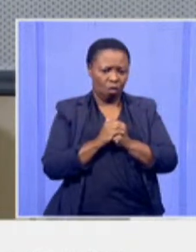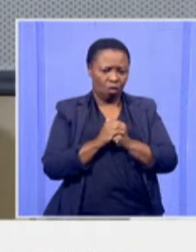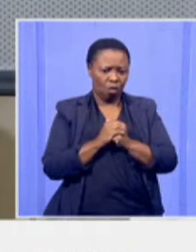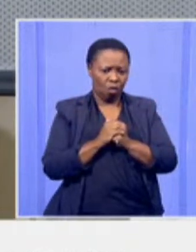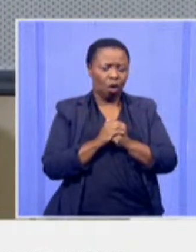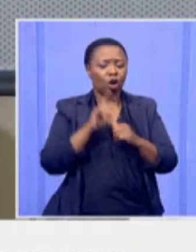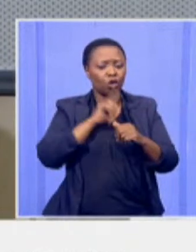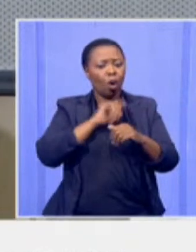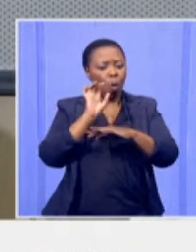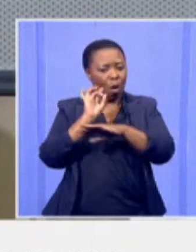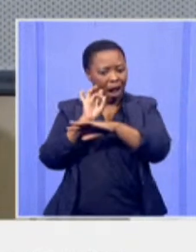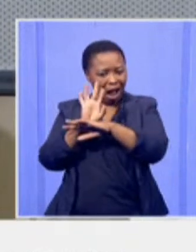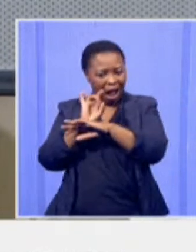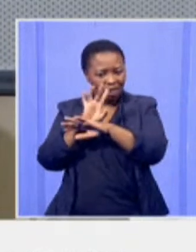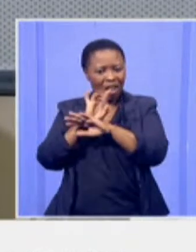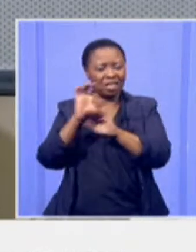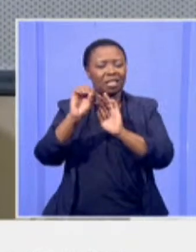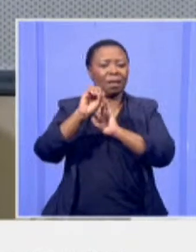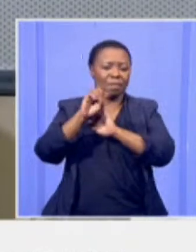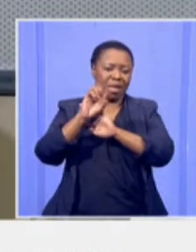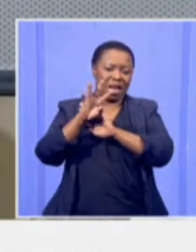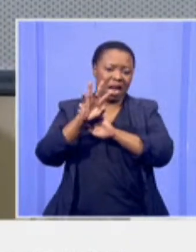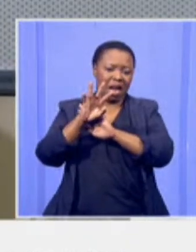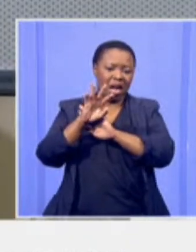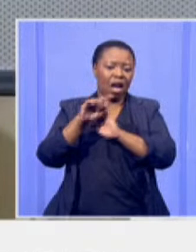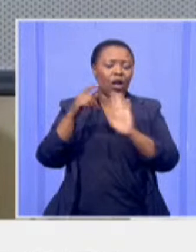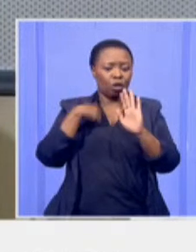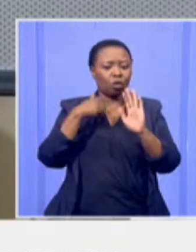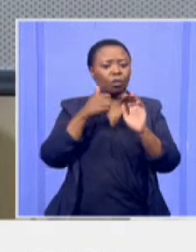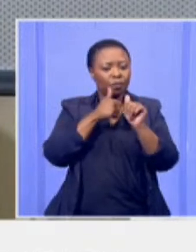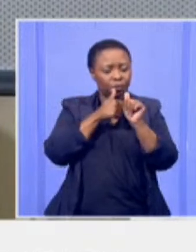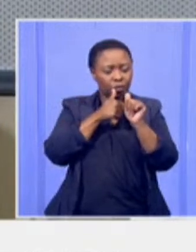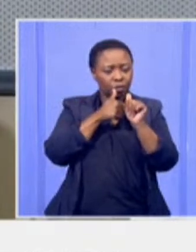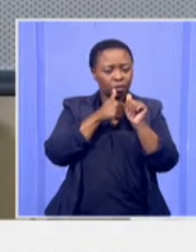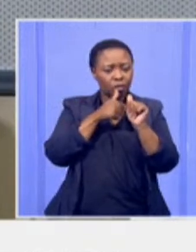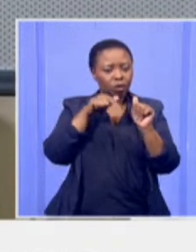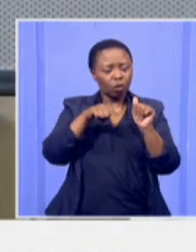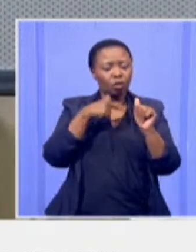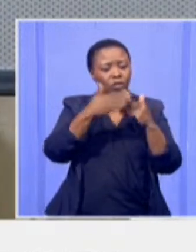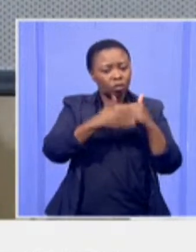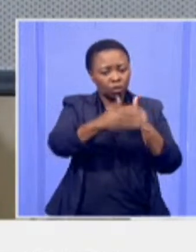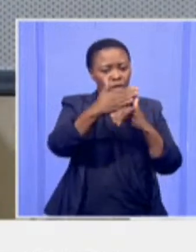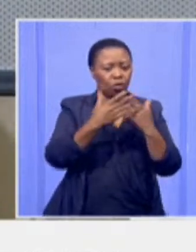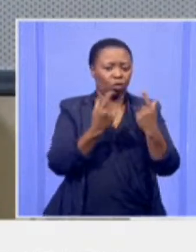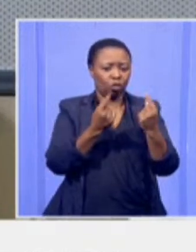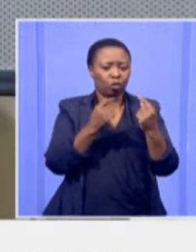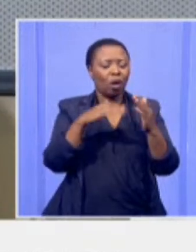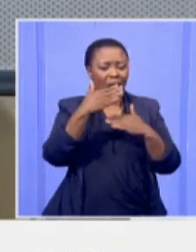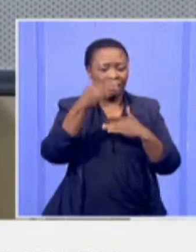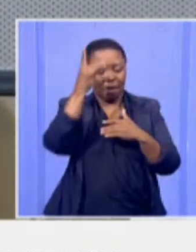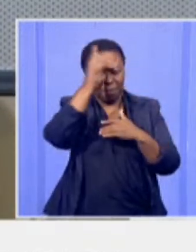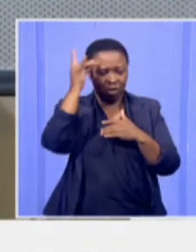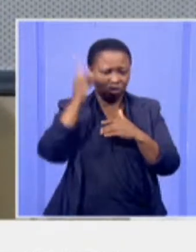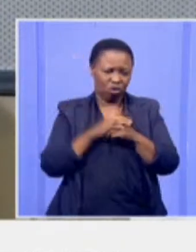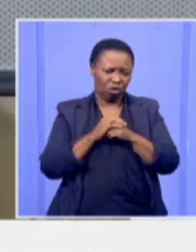media, on what action will follow that after 16 March.